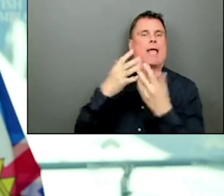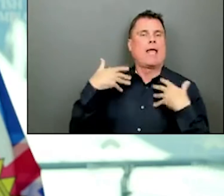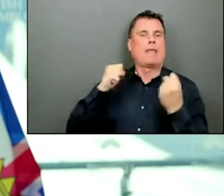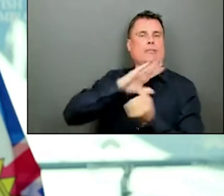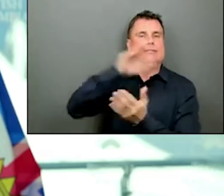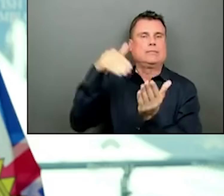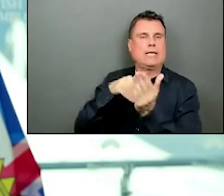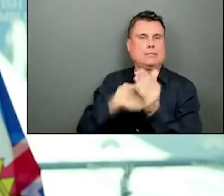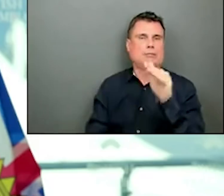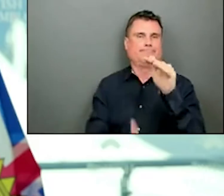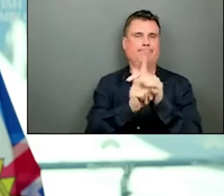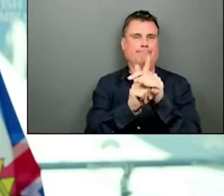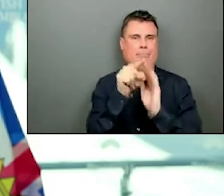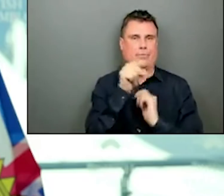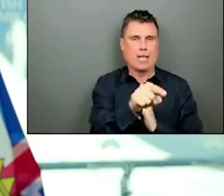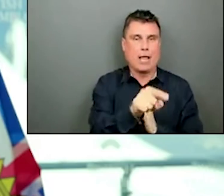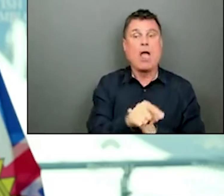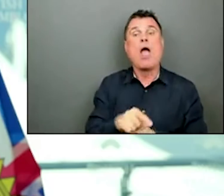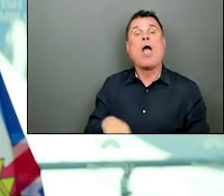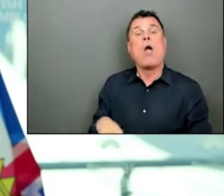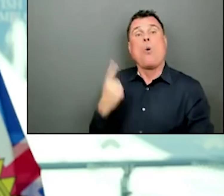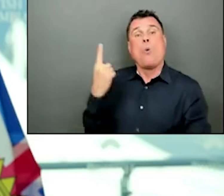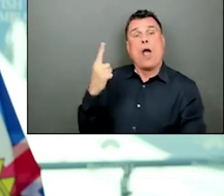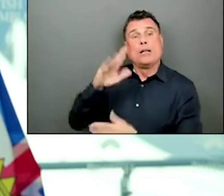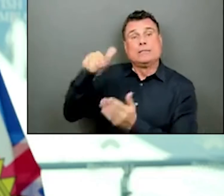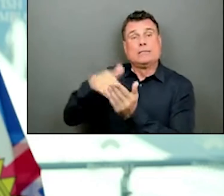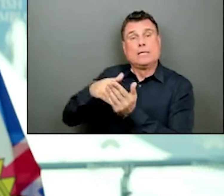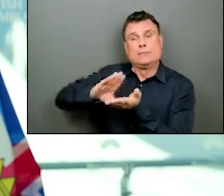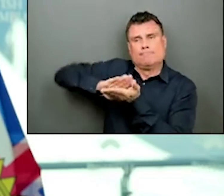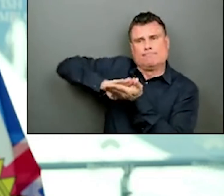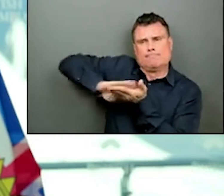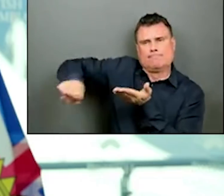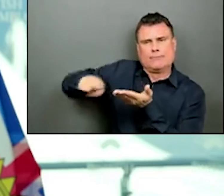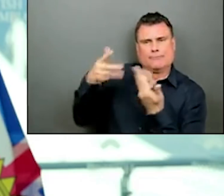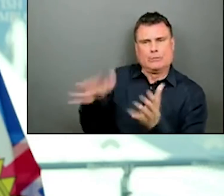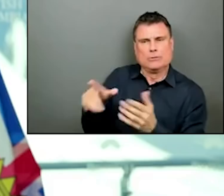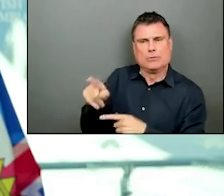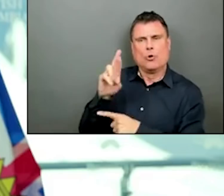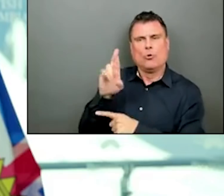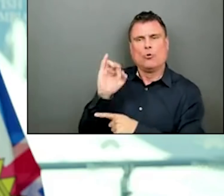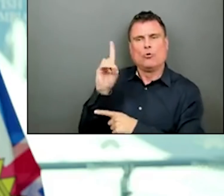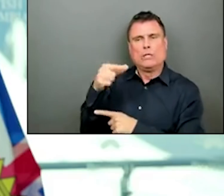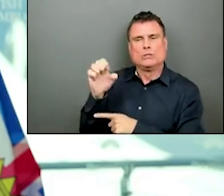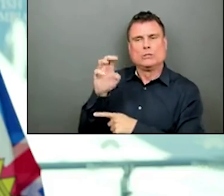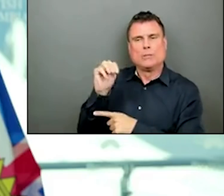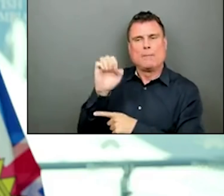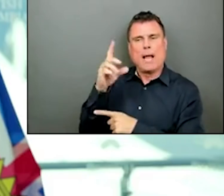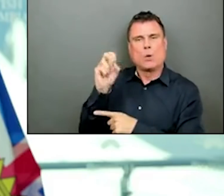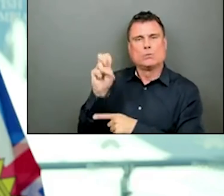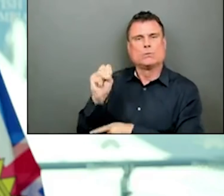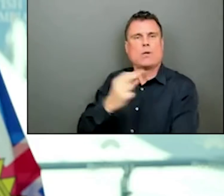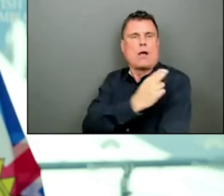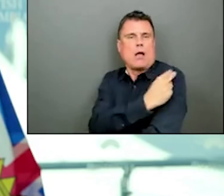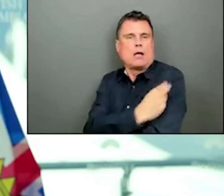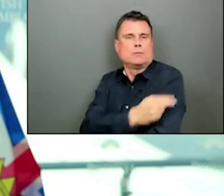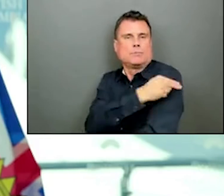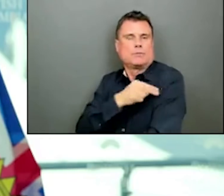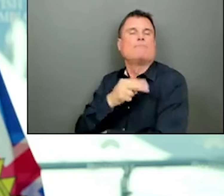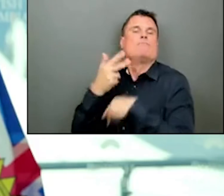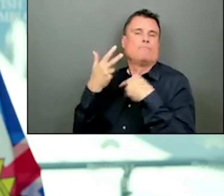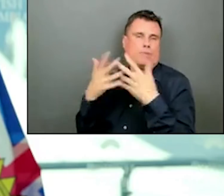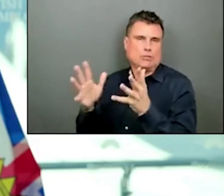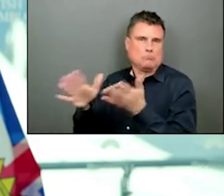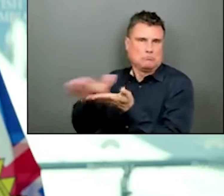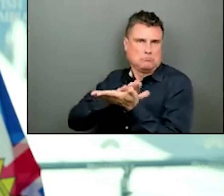Hospital outbreak is now over. So that leaves us with 4 active outbreaks in long-term care, assisted living or independent